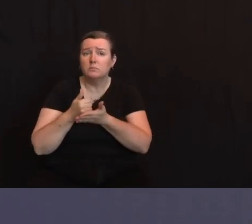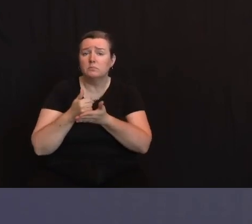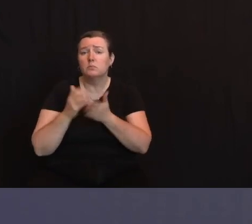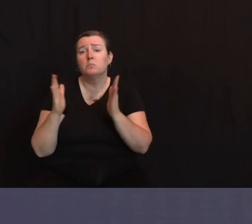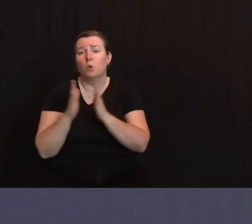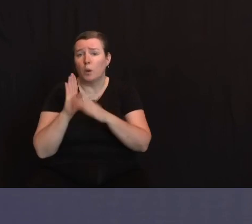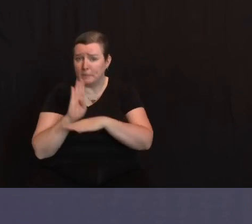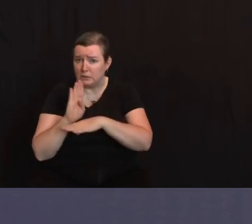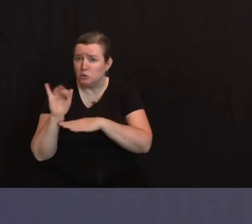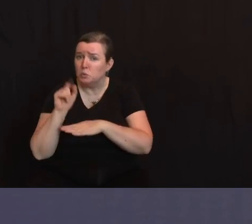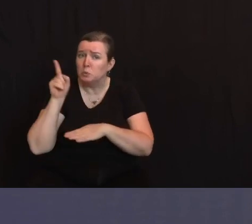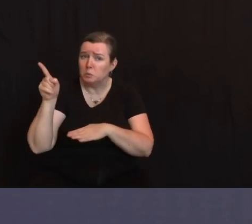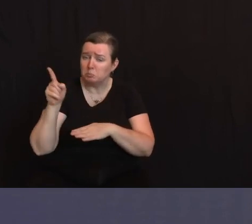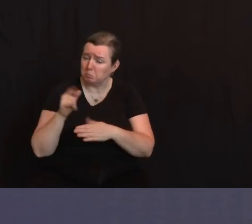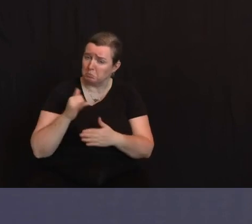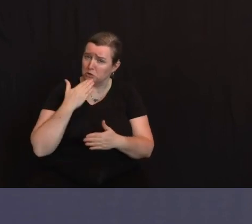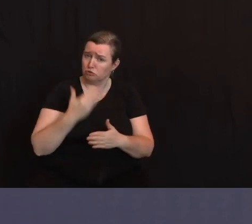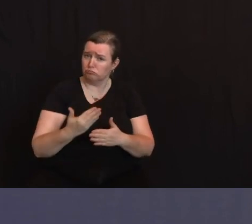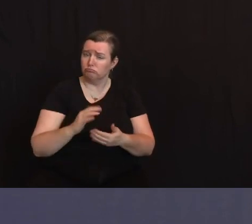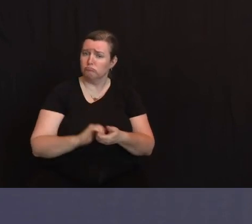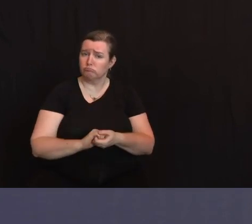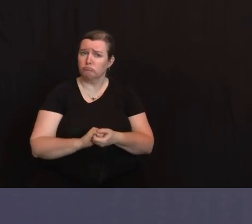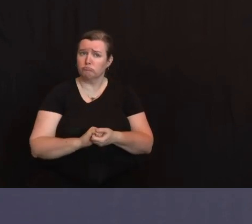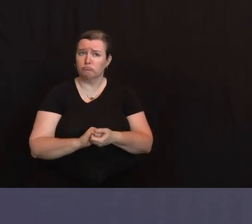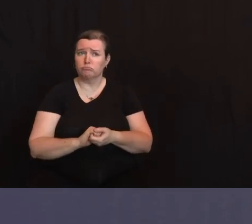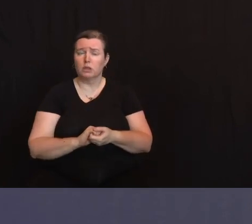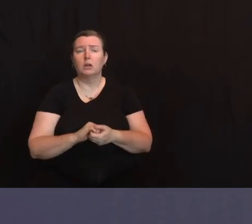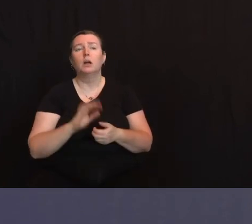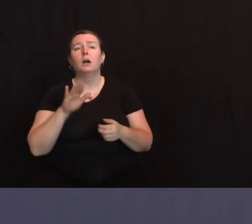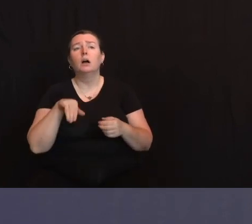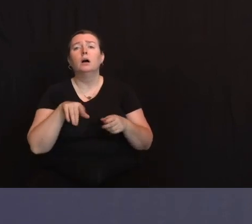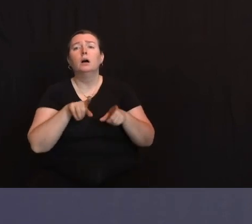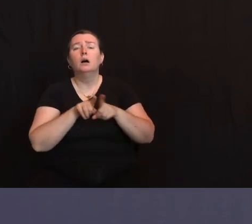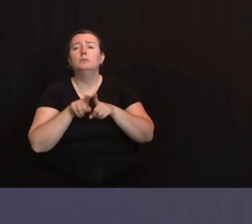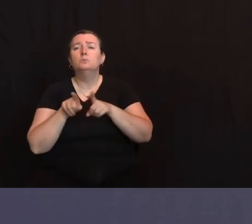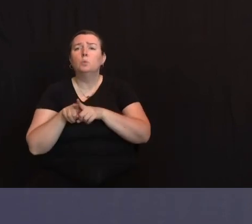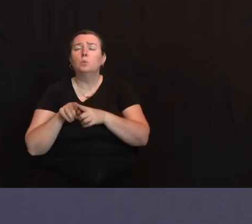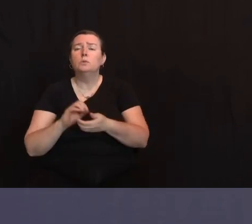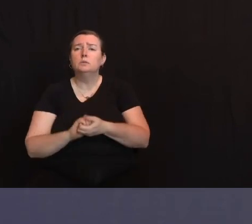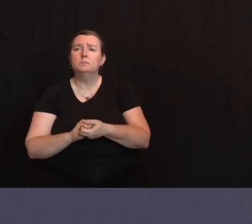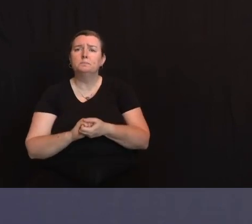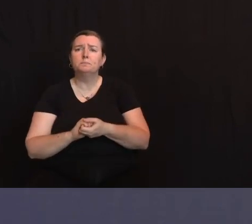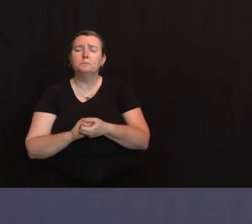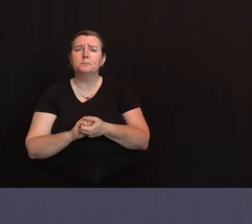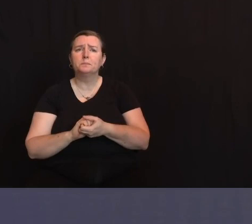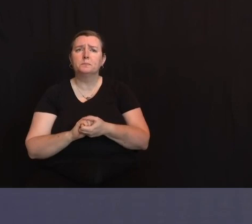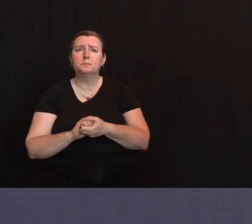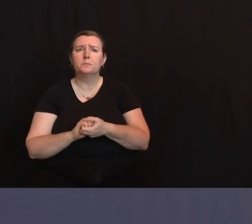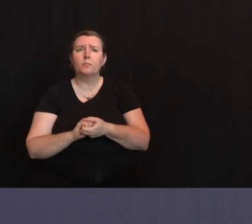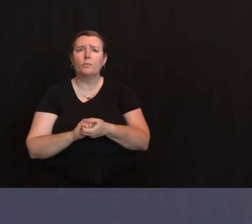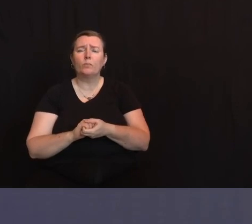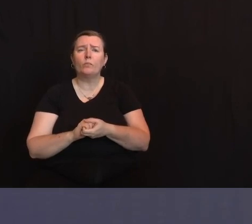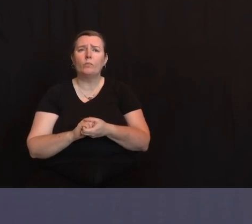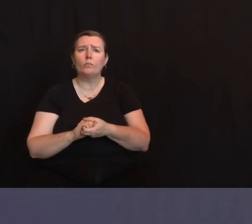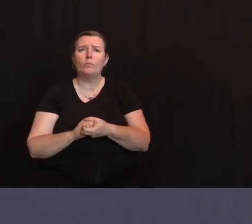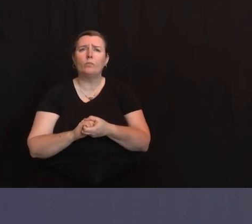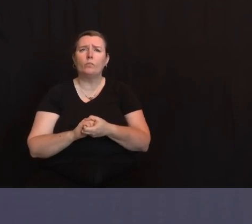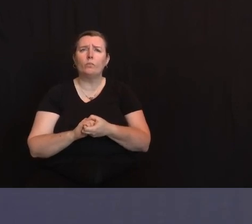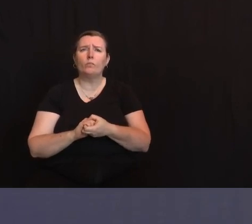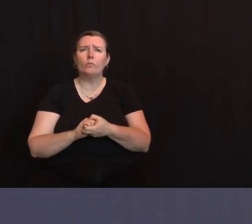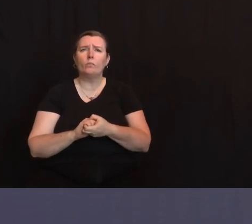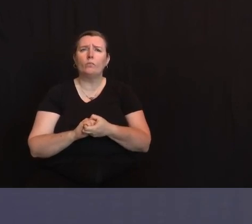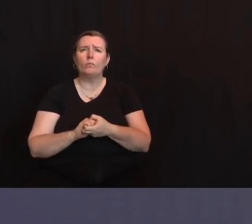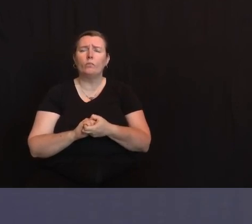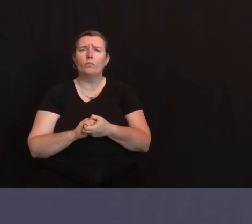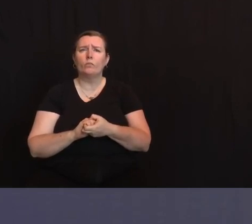take away from that. But you know what? I wish he had stopped there, frankly. There's no reason to